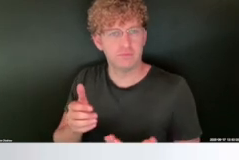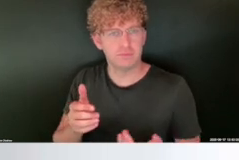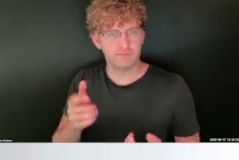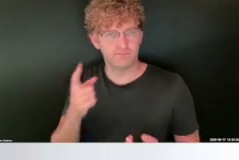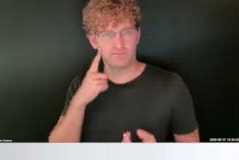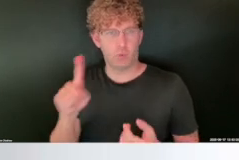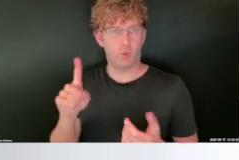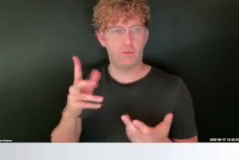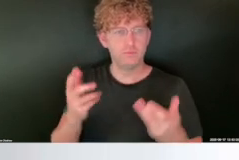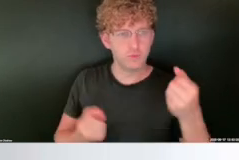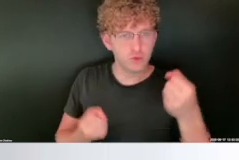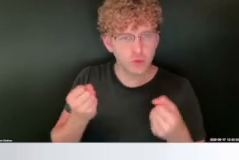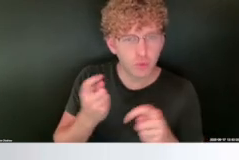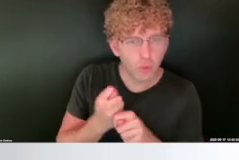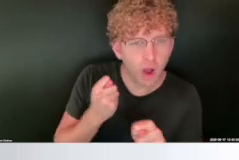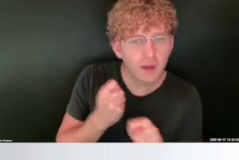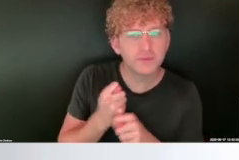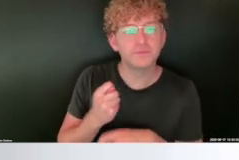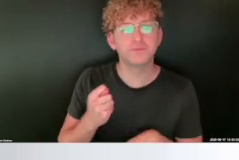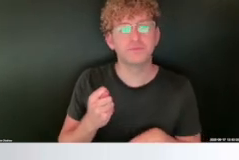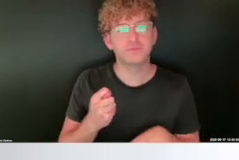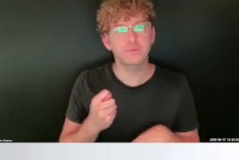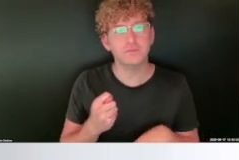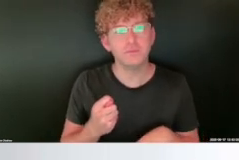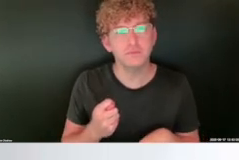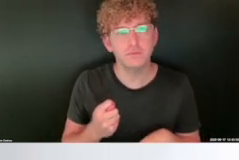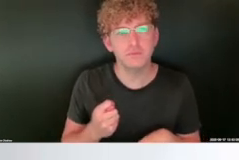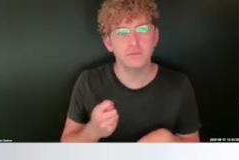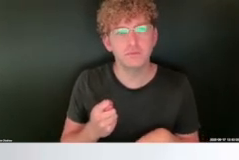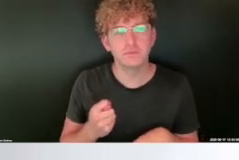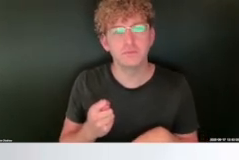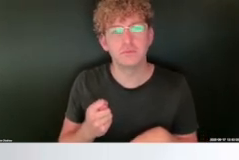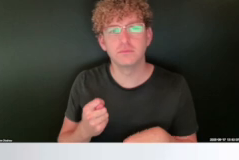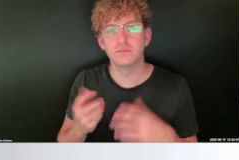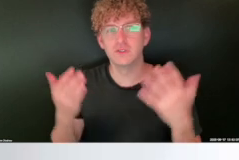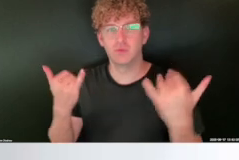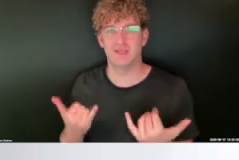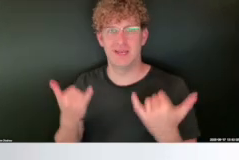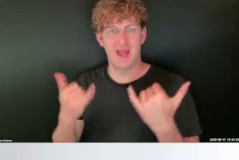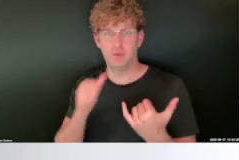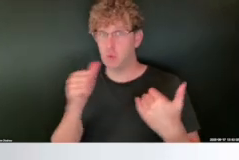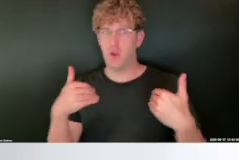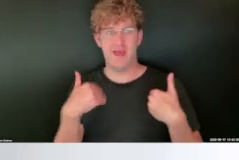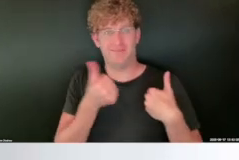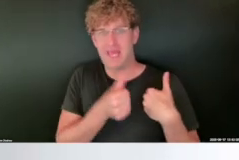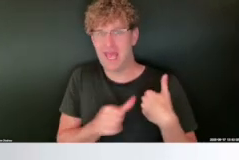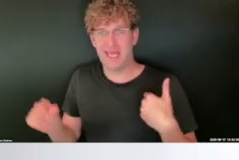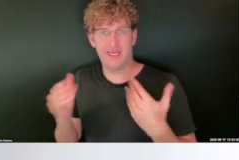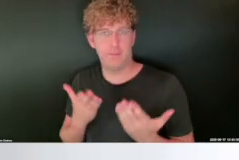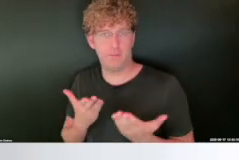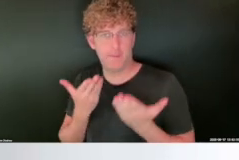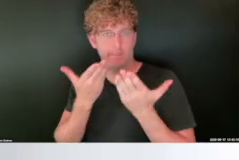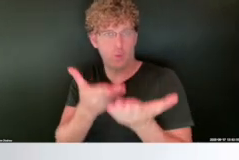that. So as of right now, we don't have any proposed funding besides this $35